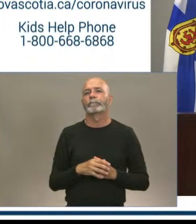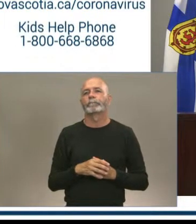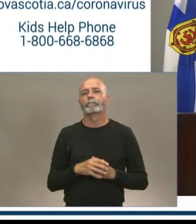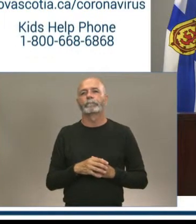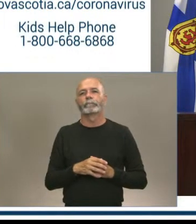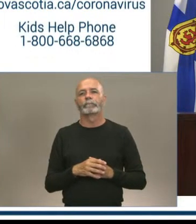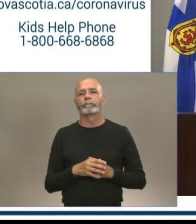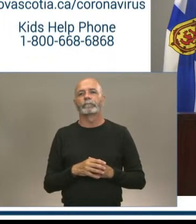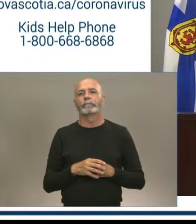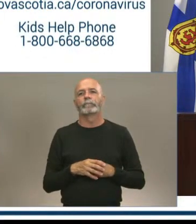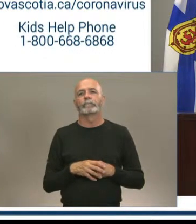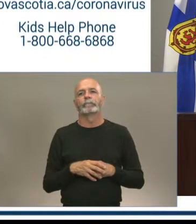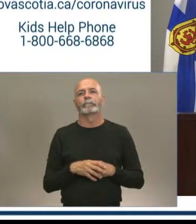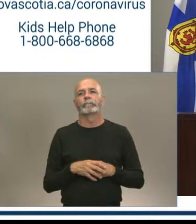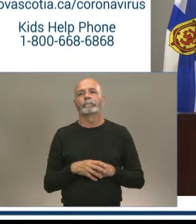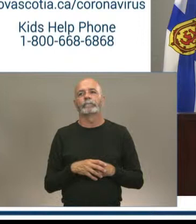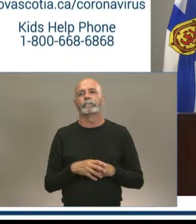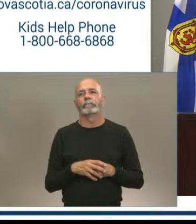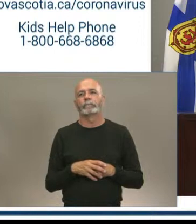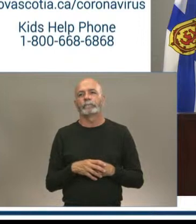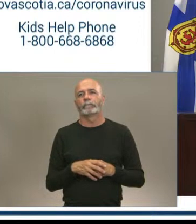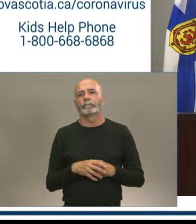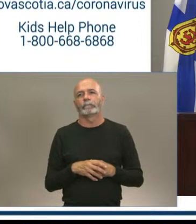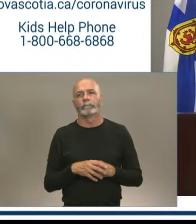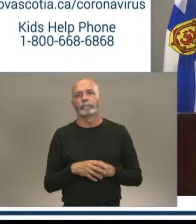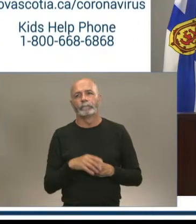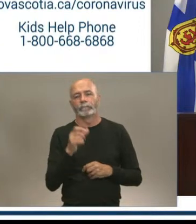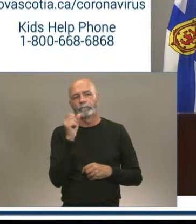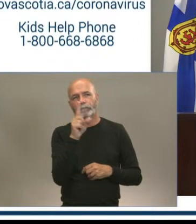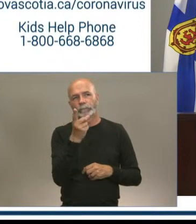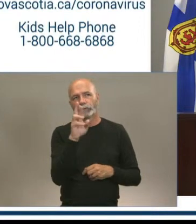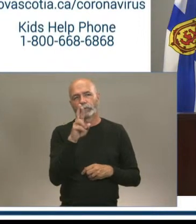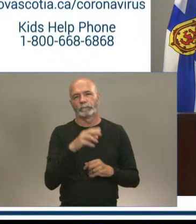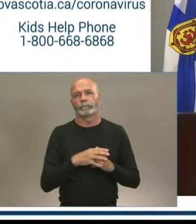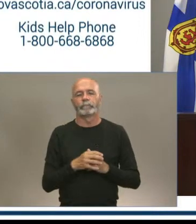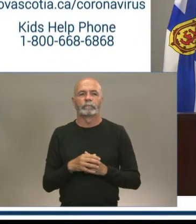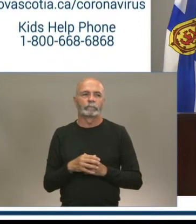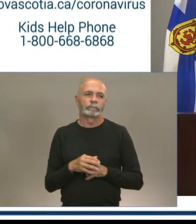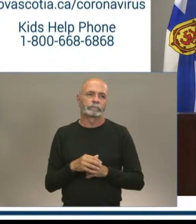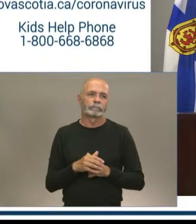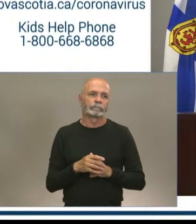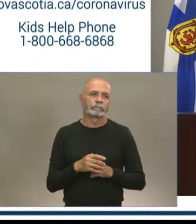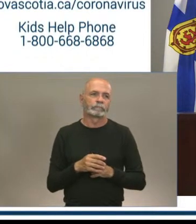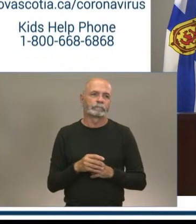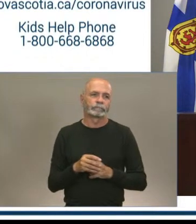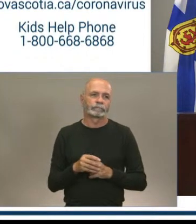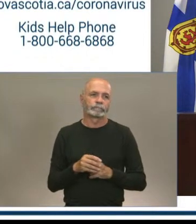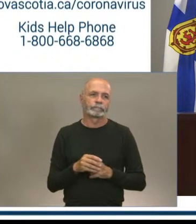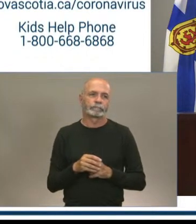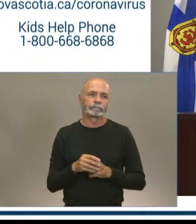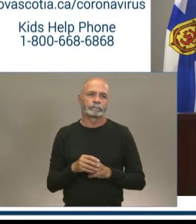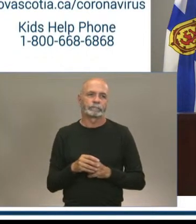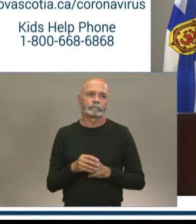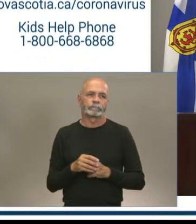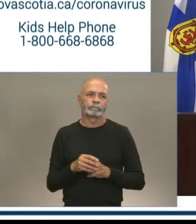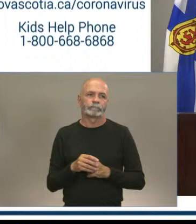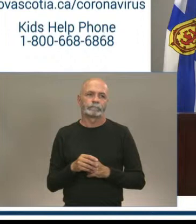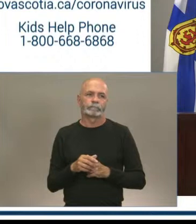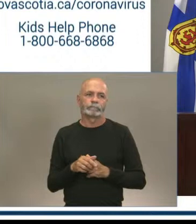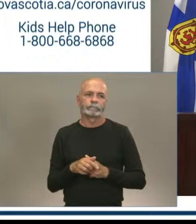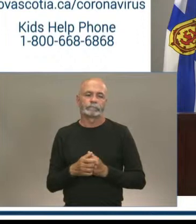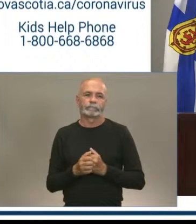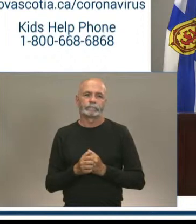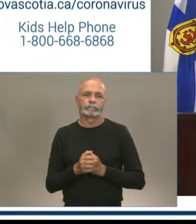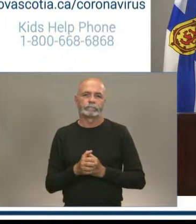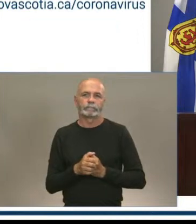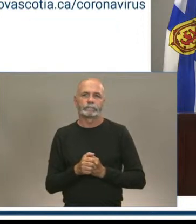Thank you very much. My first question is for Dr. Strang. I'm just wondering, and I apologize, I can't